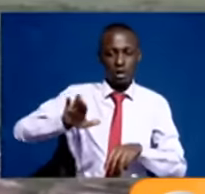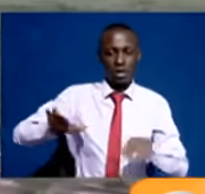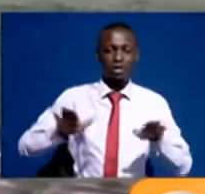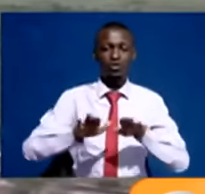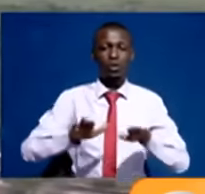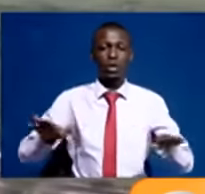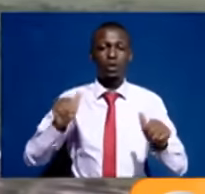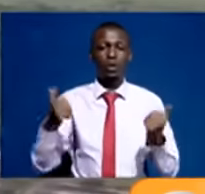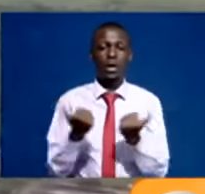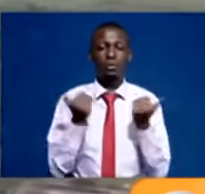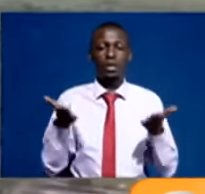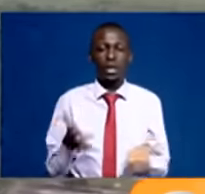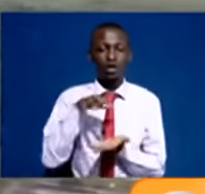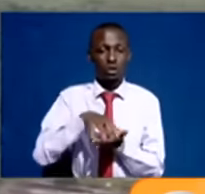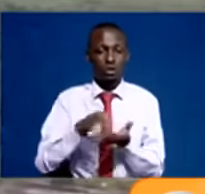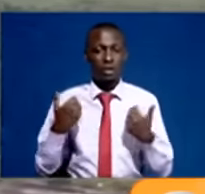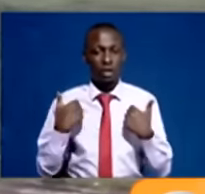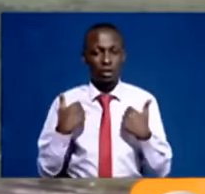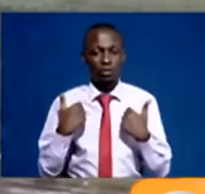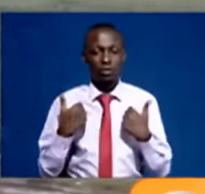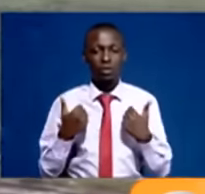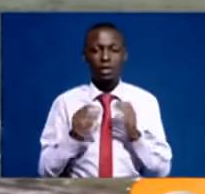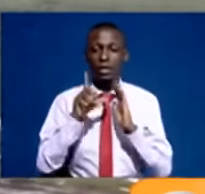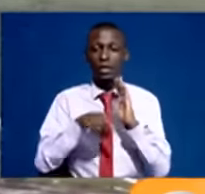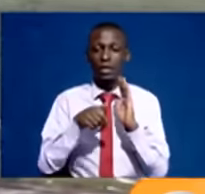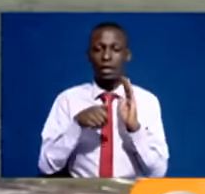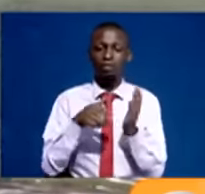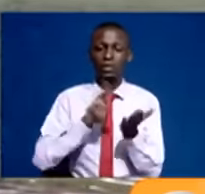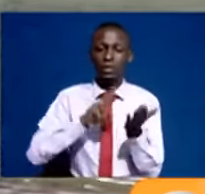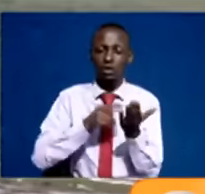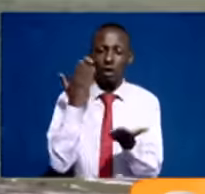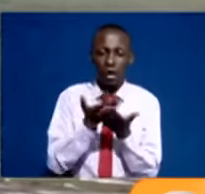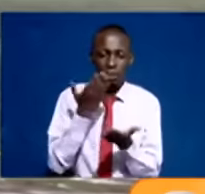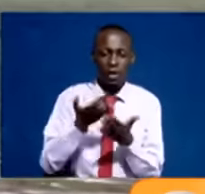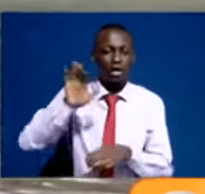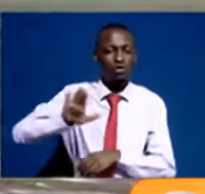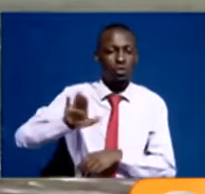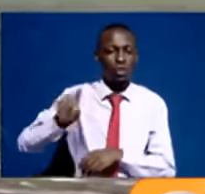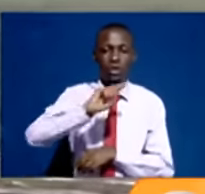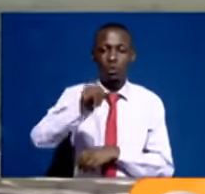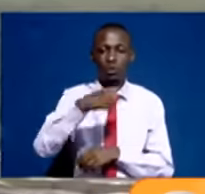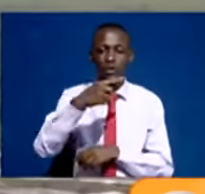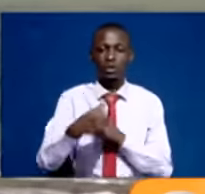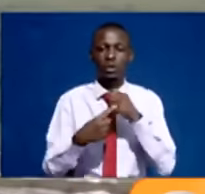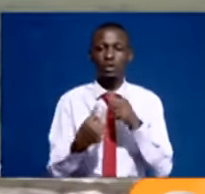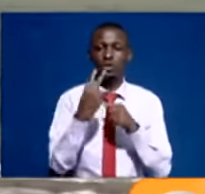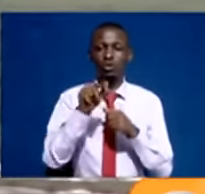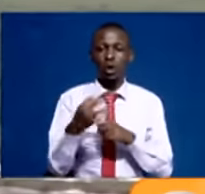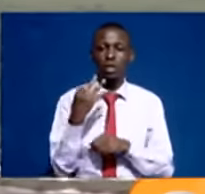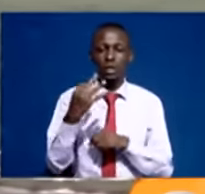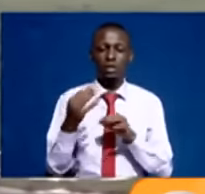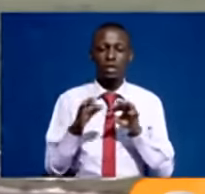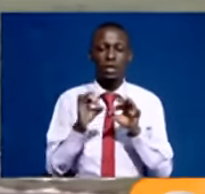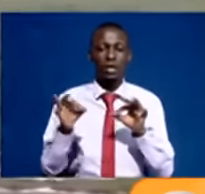question. Criticos says he then applied for registration of what was remaining, the 1,062.3 hectares.